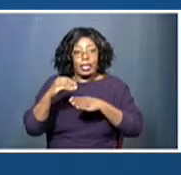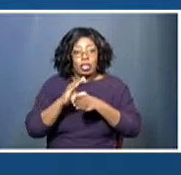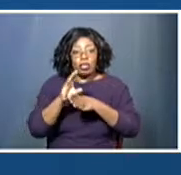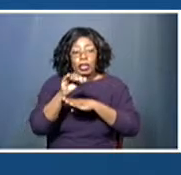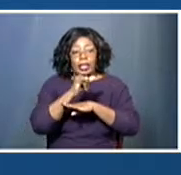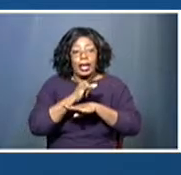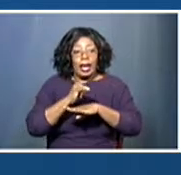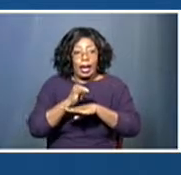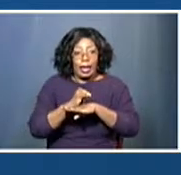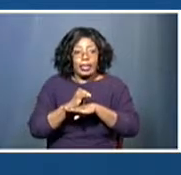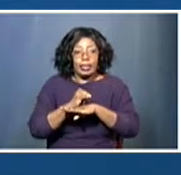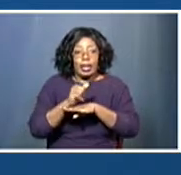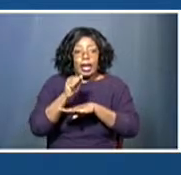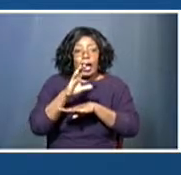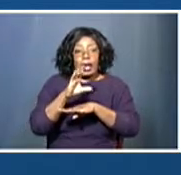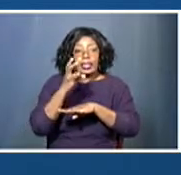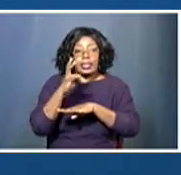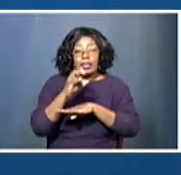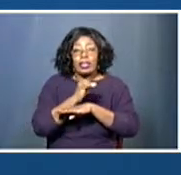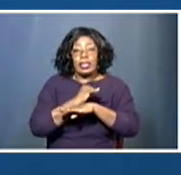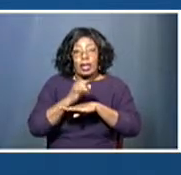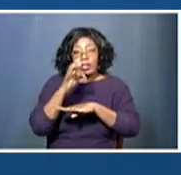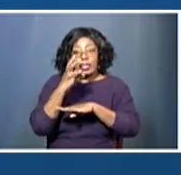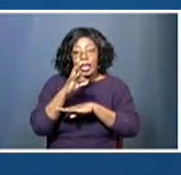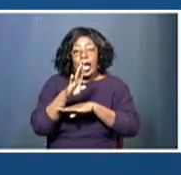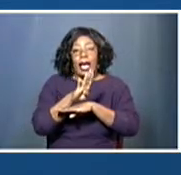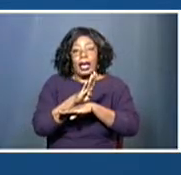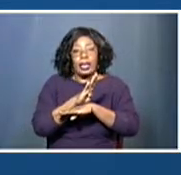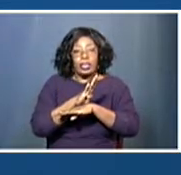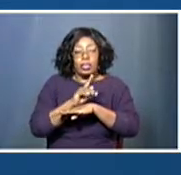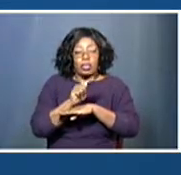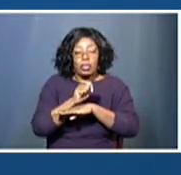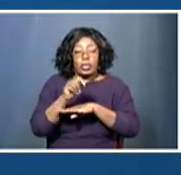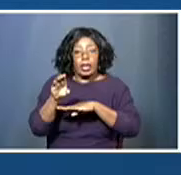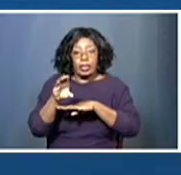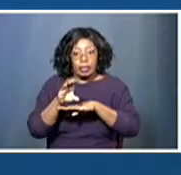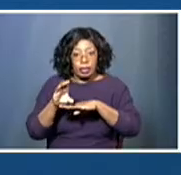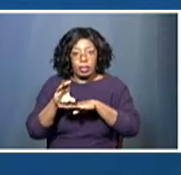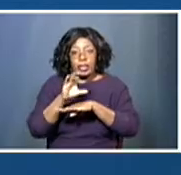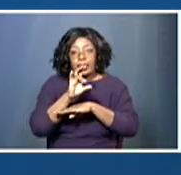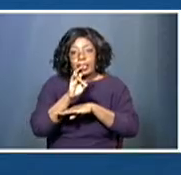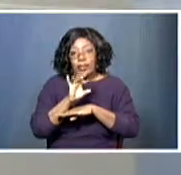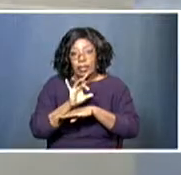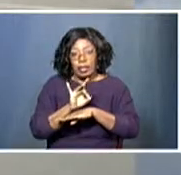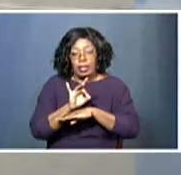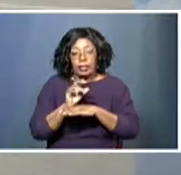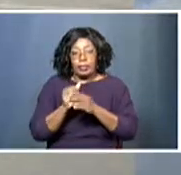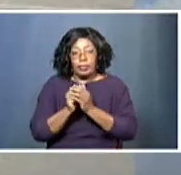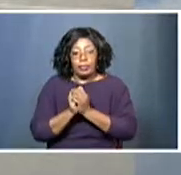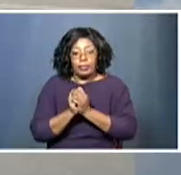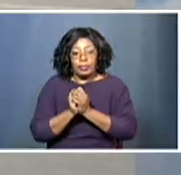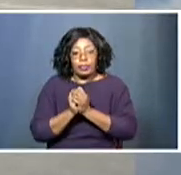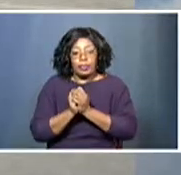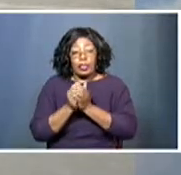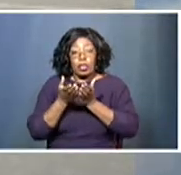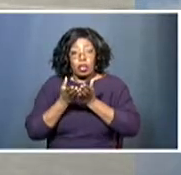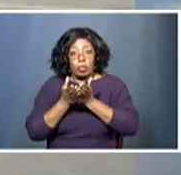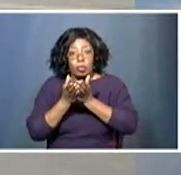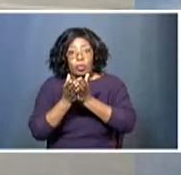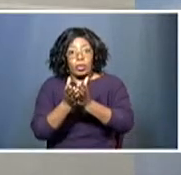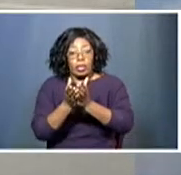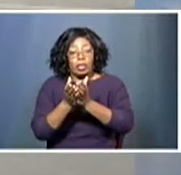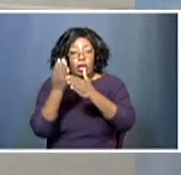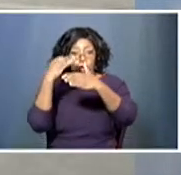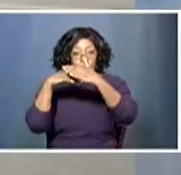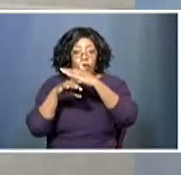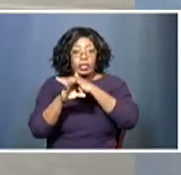Bay, 77. Ackland, St. Matthew Town, Inagua, 77. And the Turks and Caicos Islands at 78 degrees. And your boating forecast tonight is brought to you